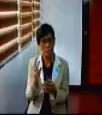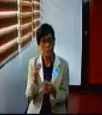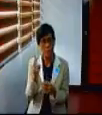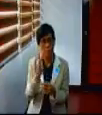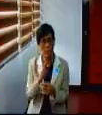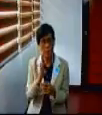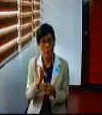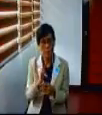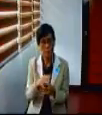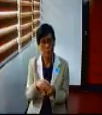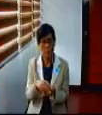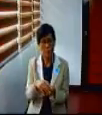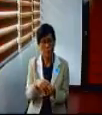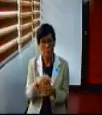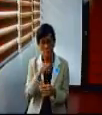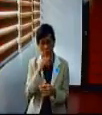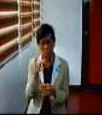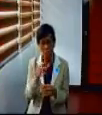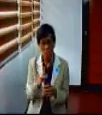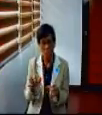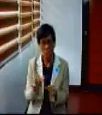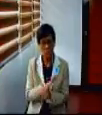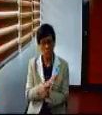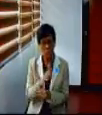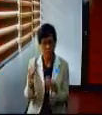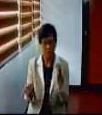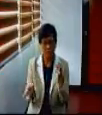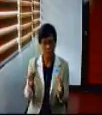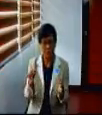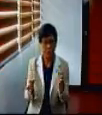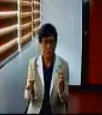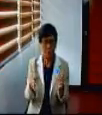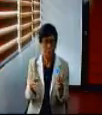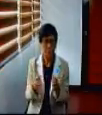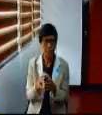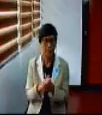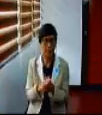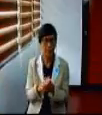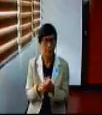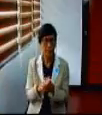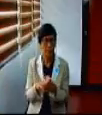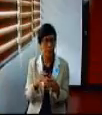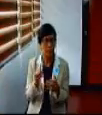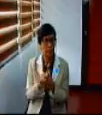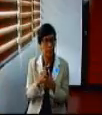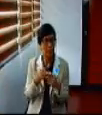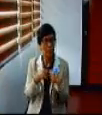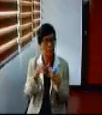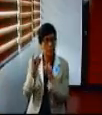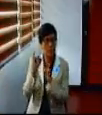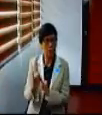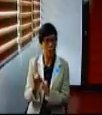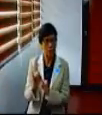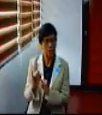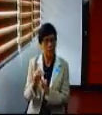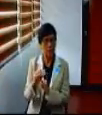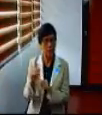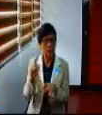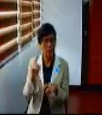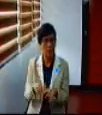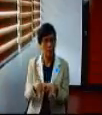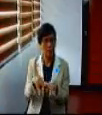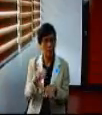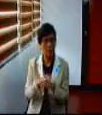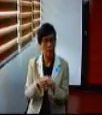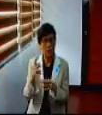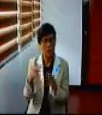an impartial judicial mechanism that has integrity and relies on the rule of